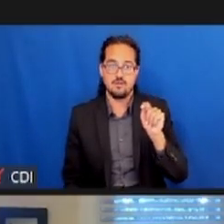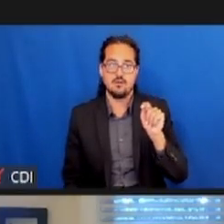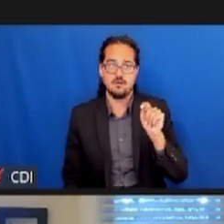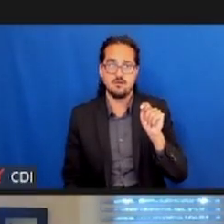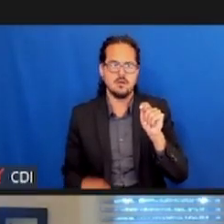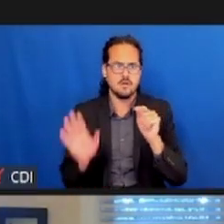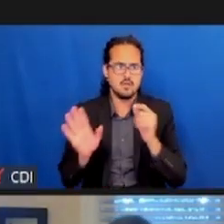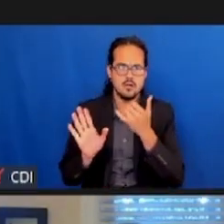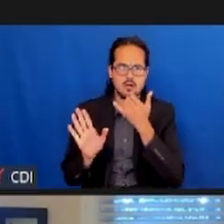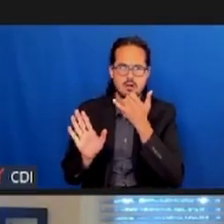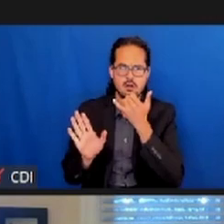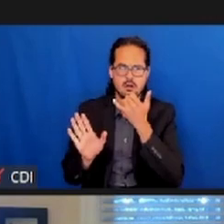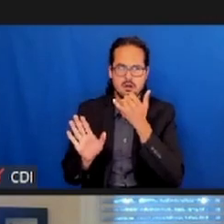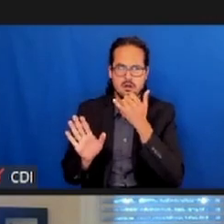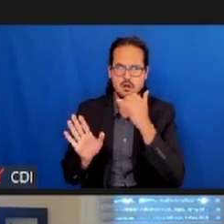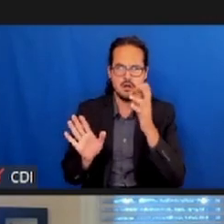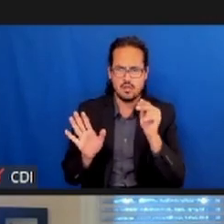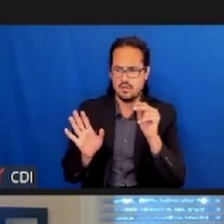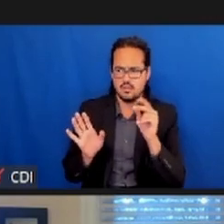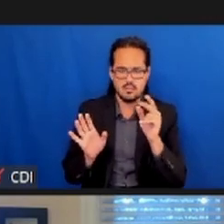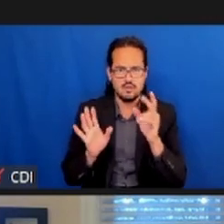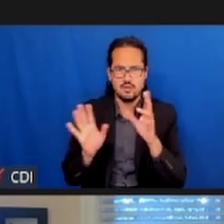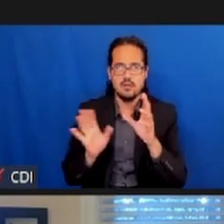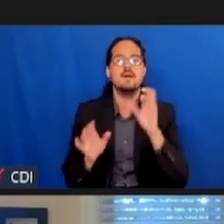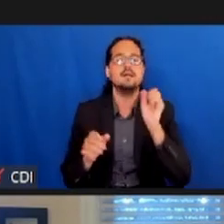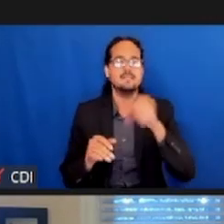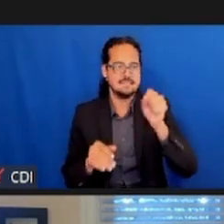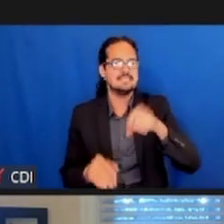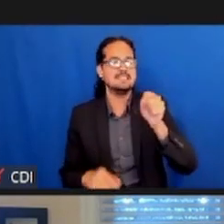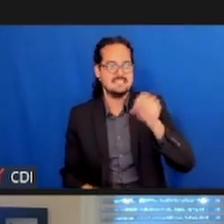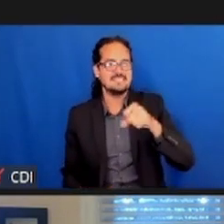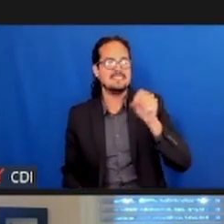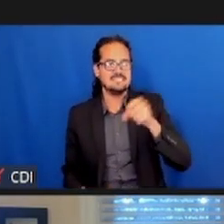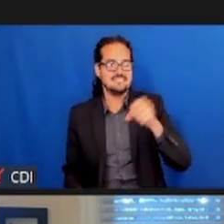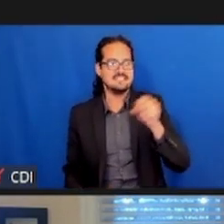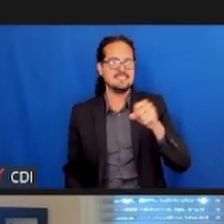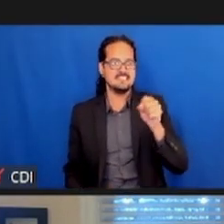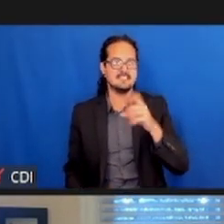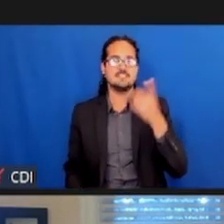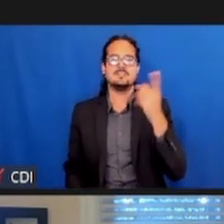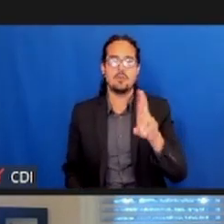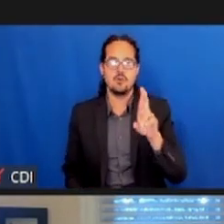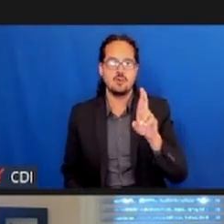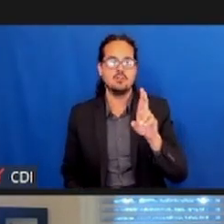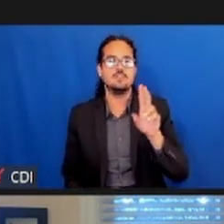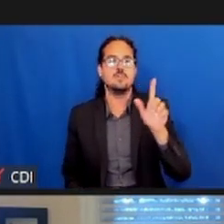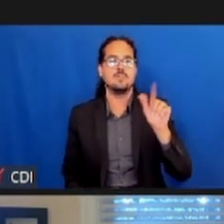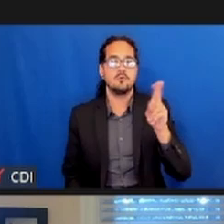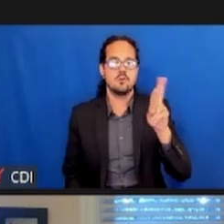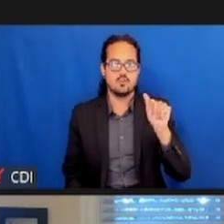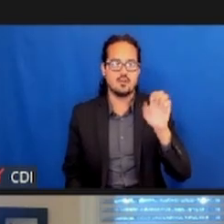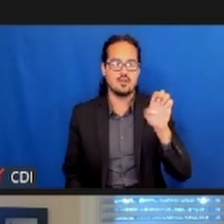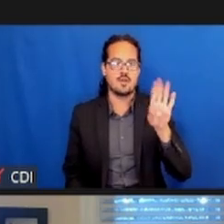right on. Okay, and I can't along the way, great